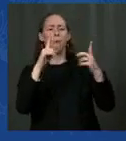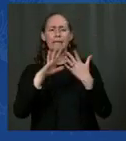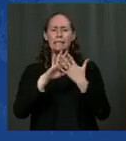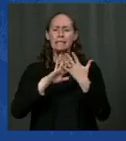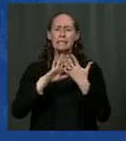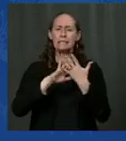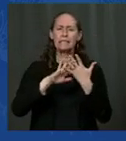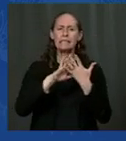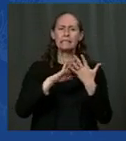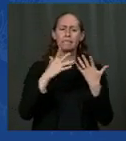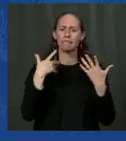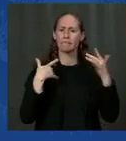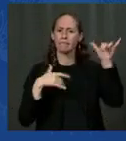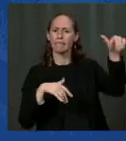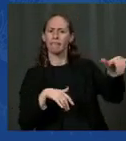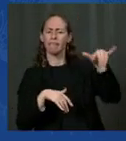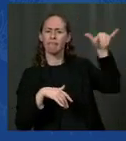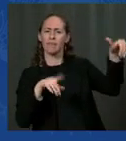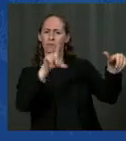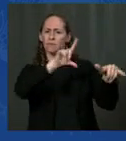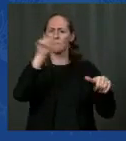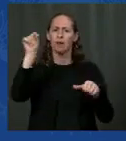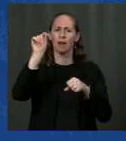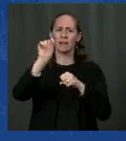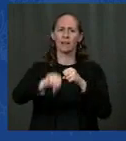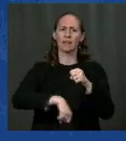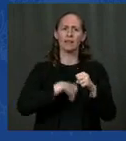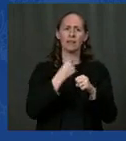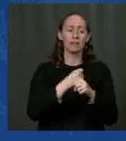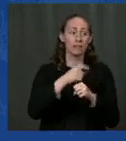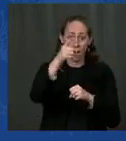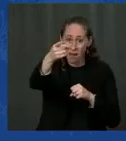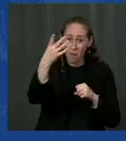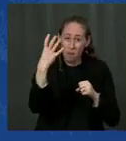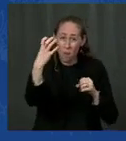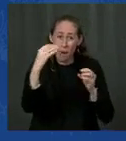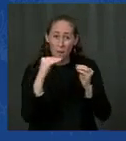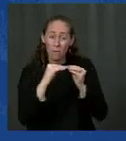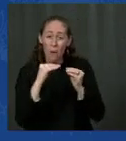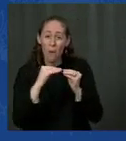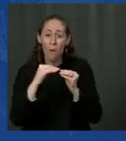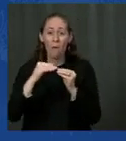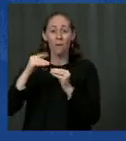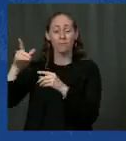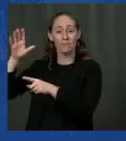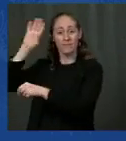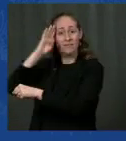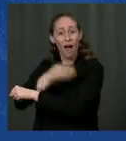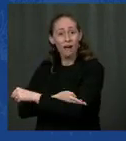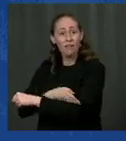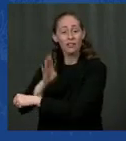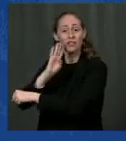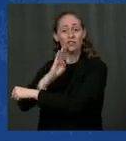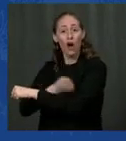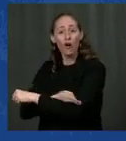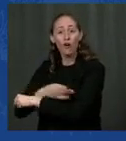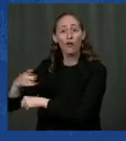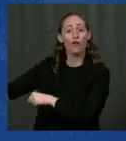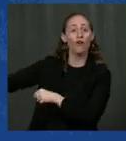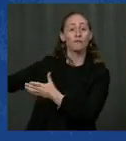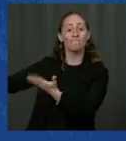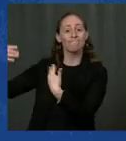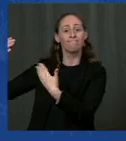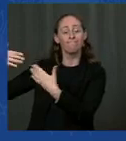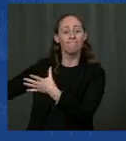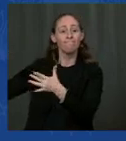I refused to send another generation of America's sons and daughters to fight a war that should have ended